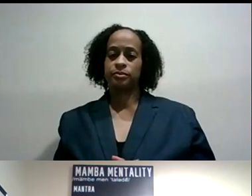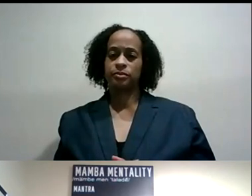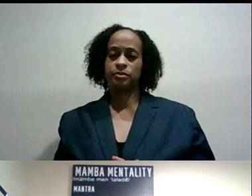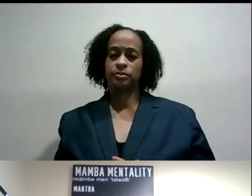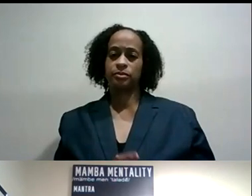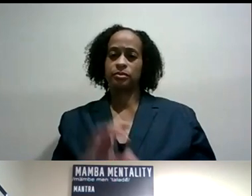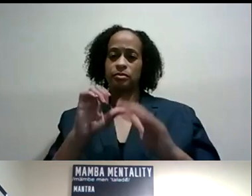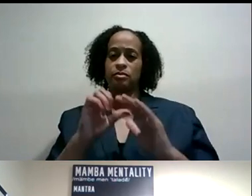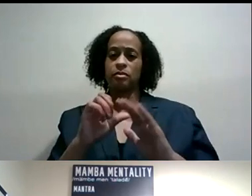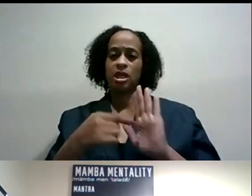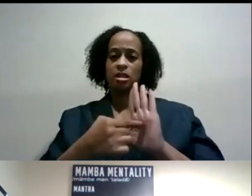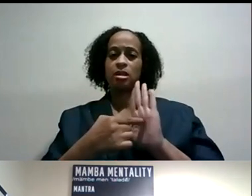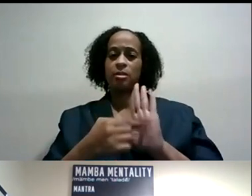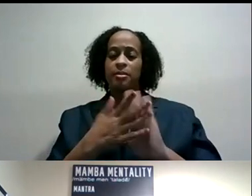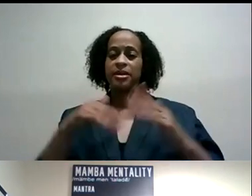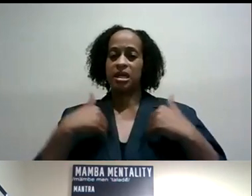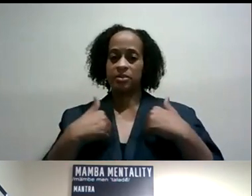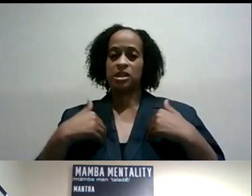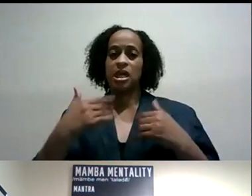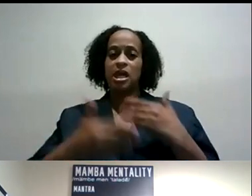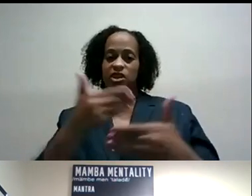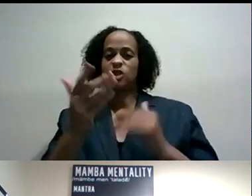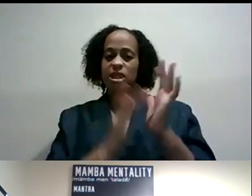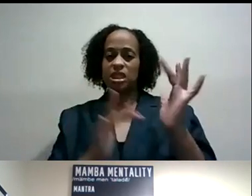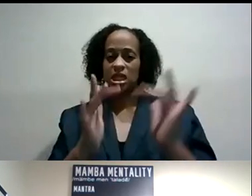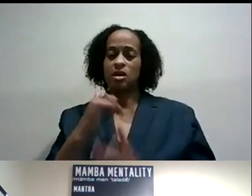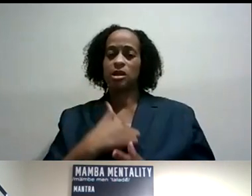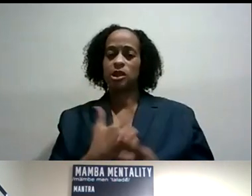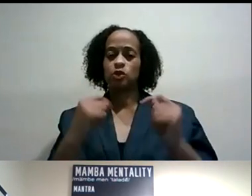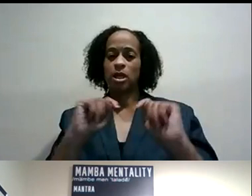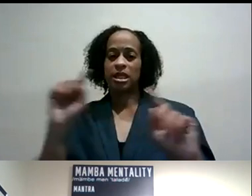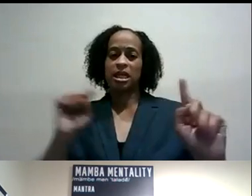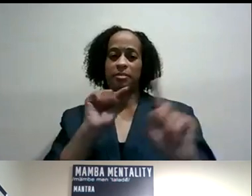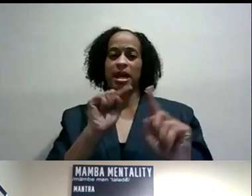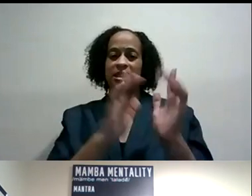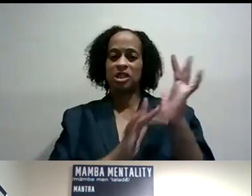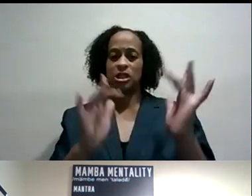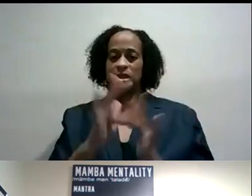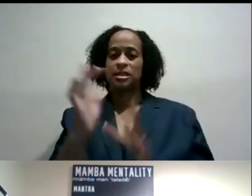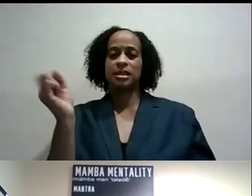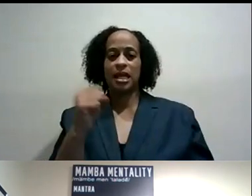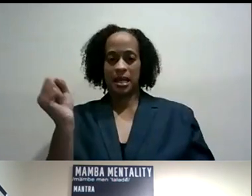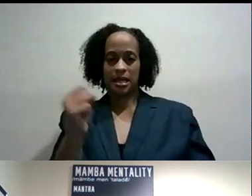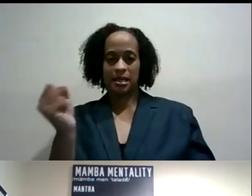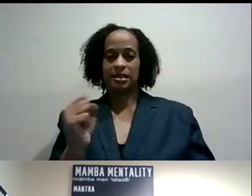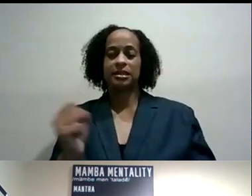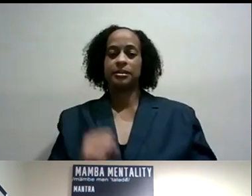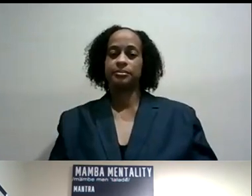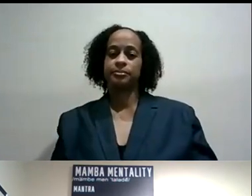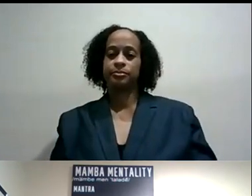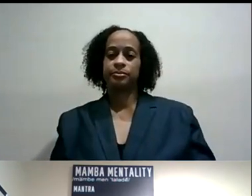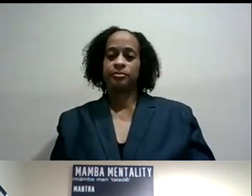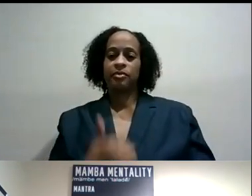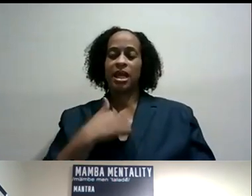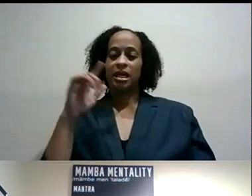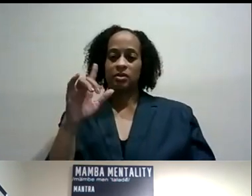the animals, but eventually Jesus. I was just trying to get back to Jesus. Oh, yes. Yes. It was